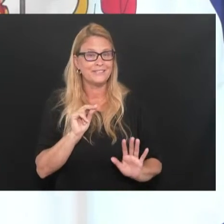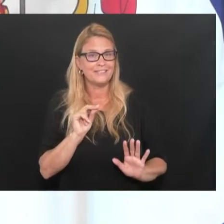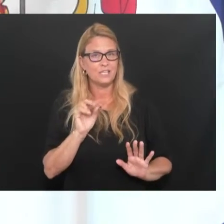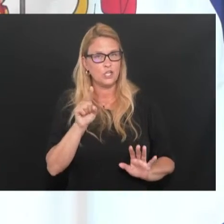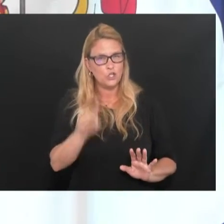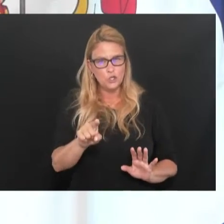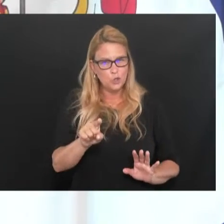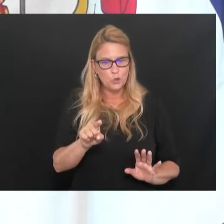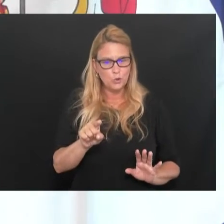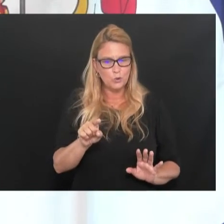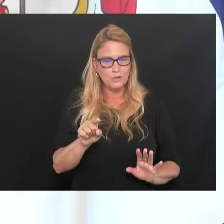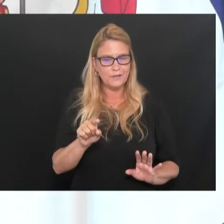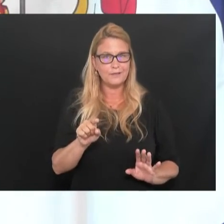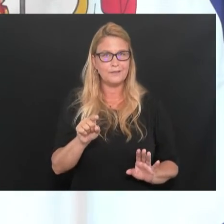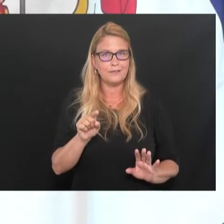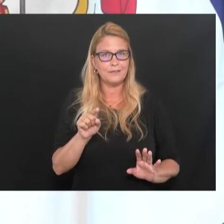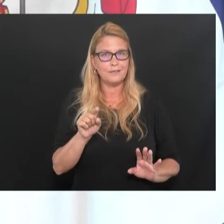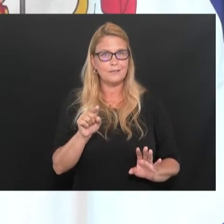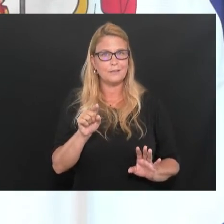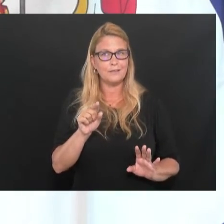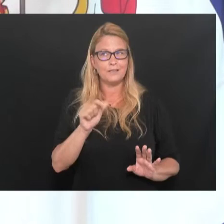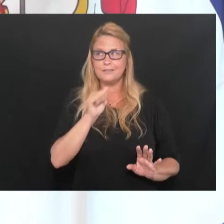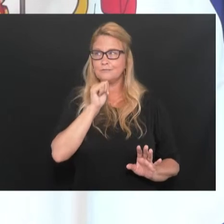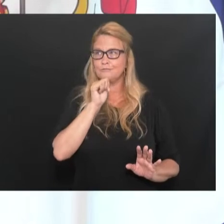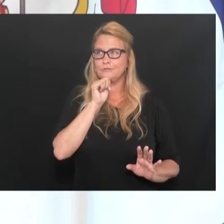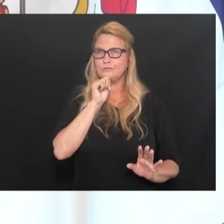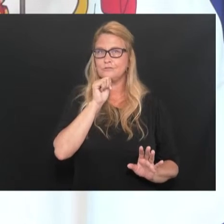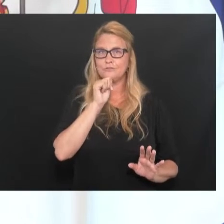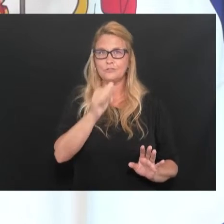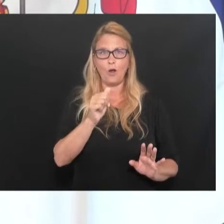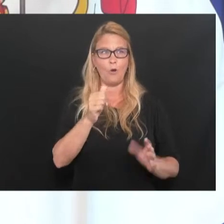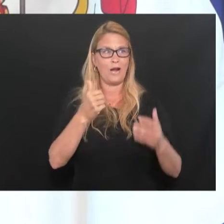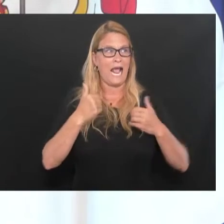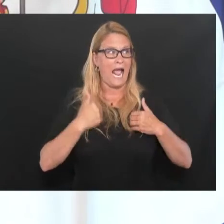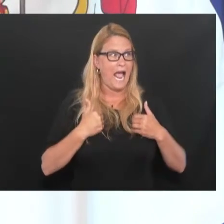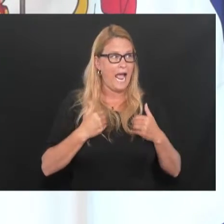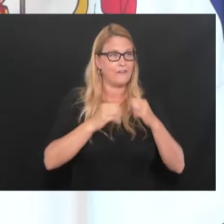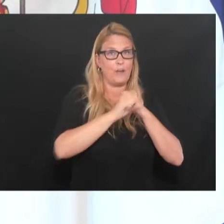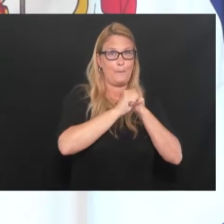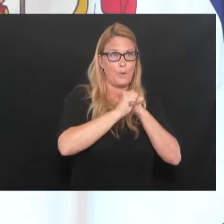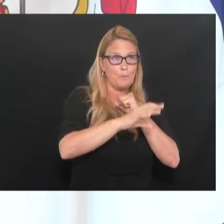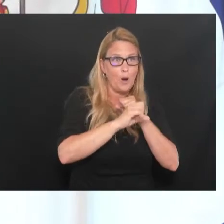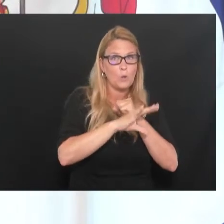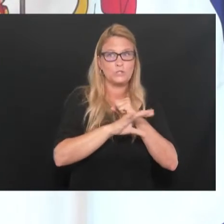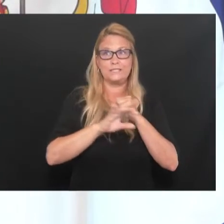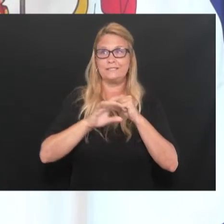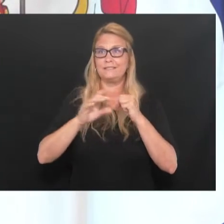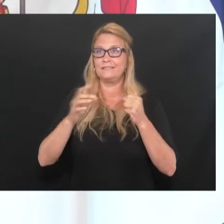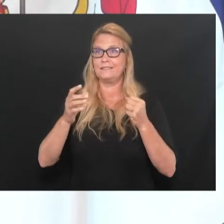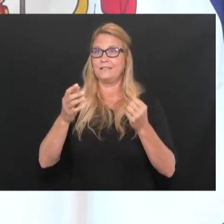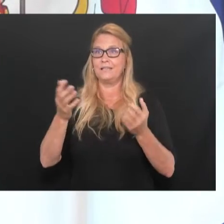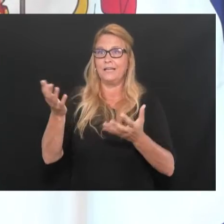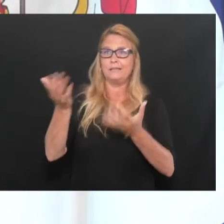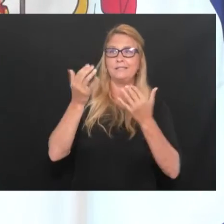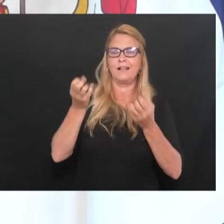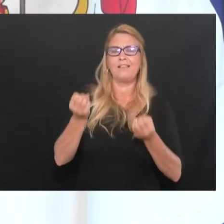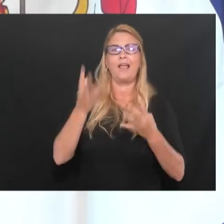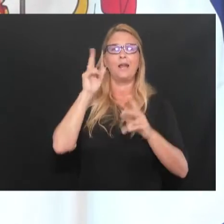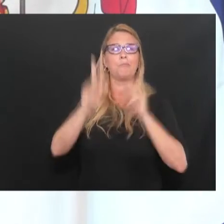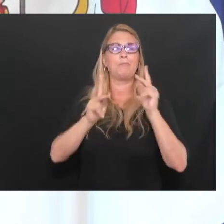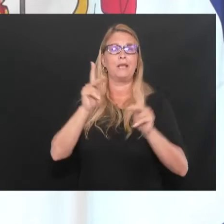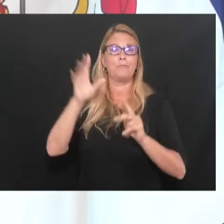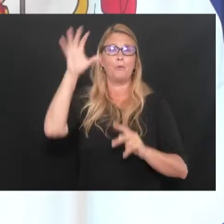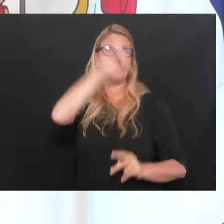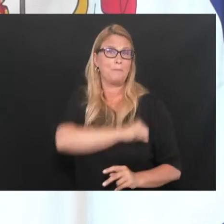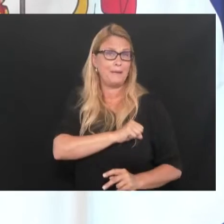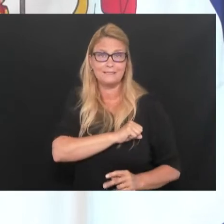you don't come up with all these promotions, you don't do everything, well, we're going to miss a lot of folks, because